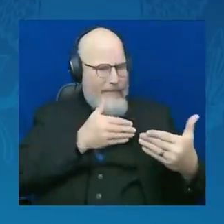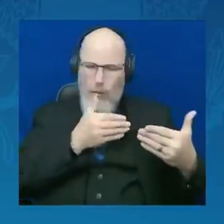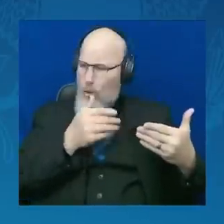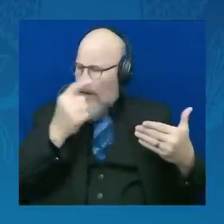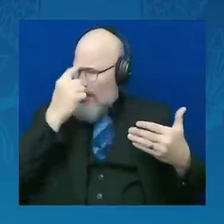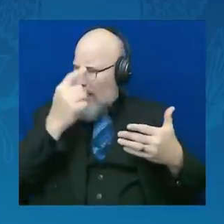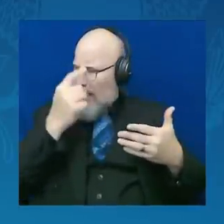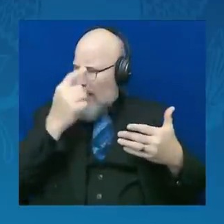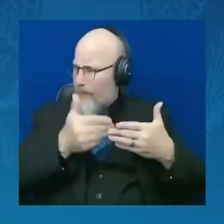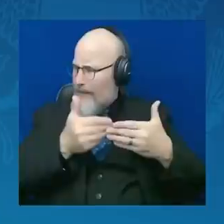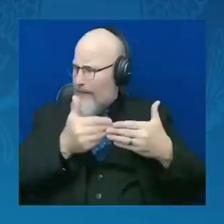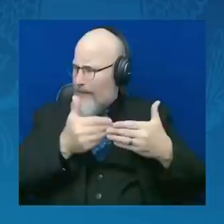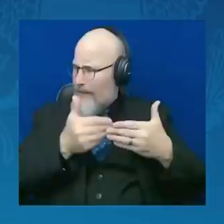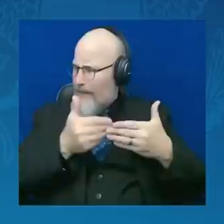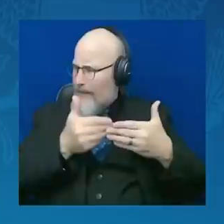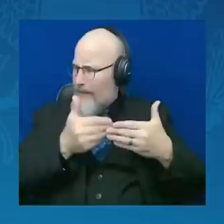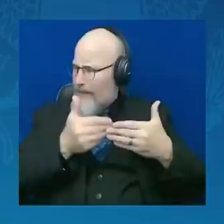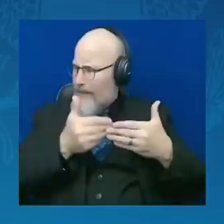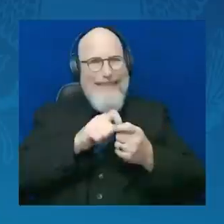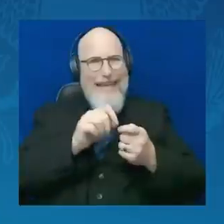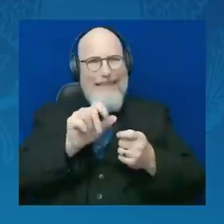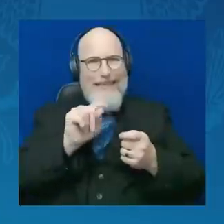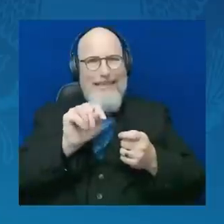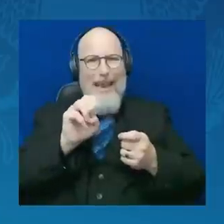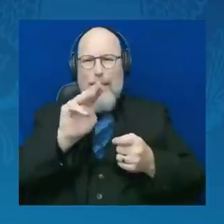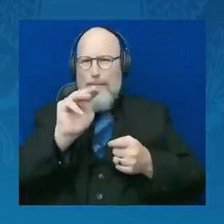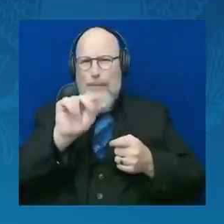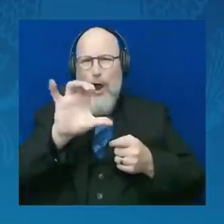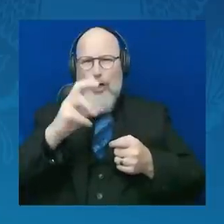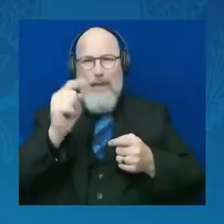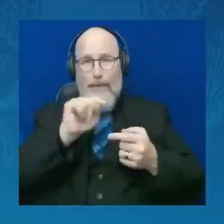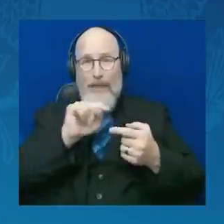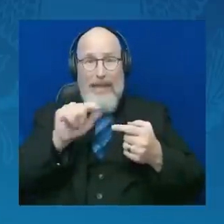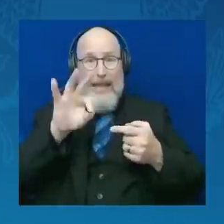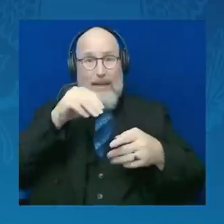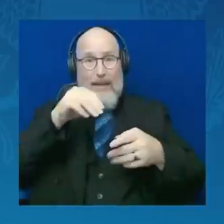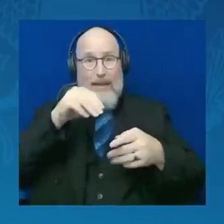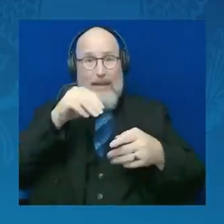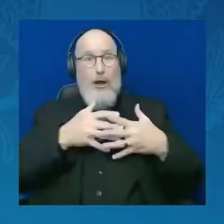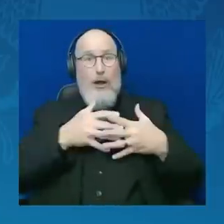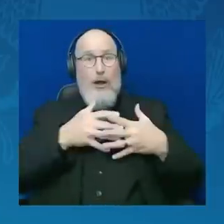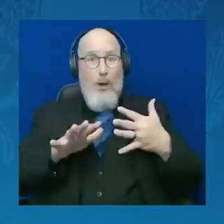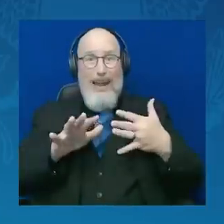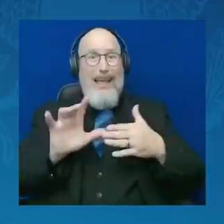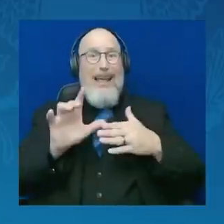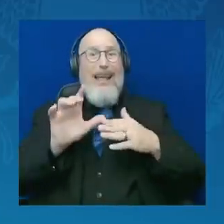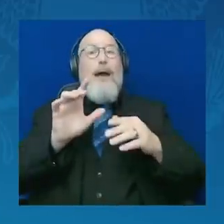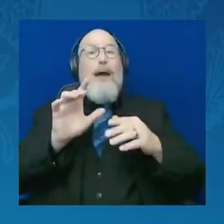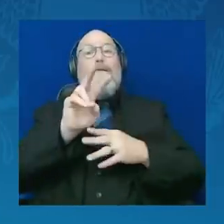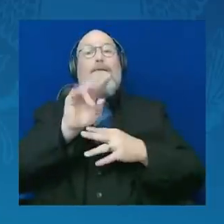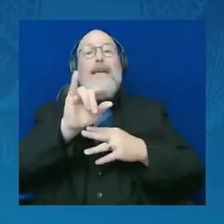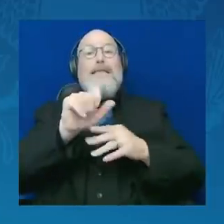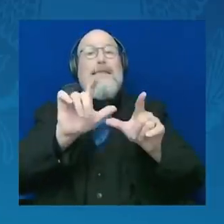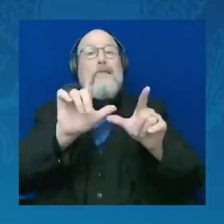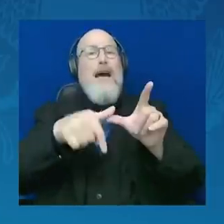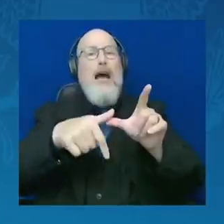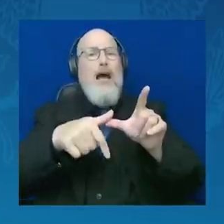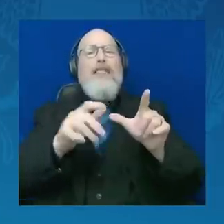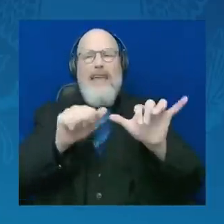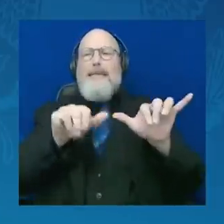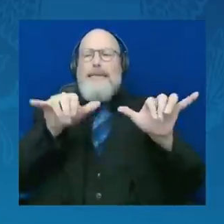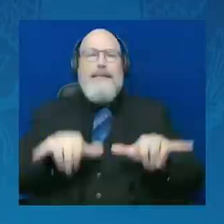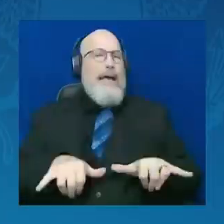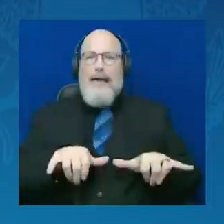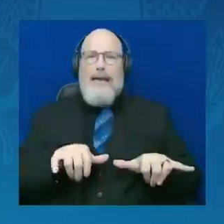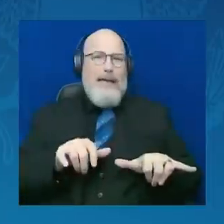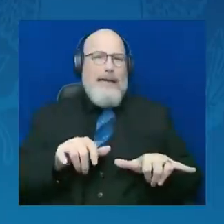date, they will be able to stay. They won't be required to leave even though their visa has expired, because of course we would not send them back